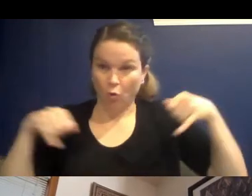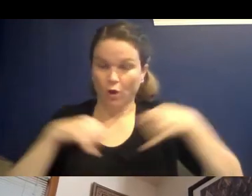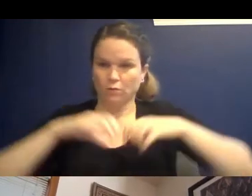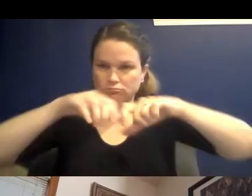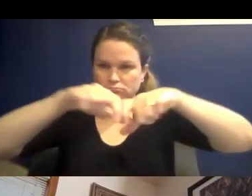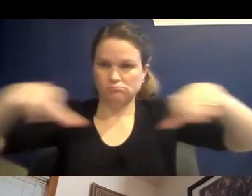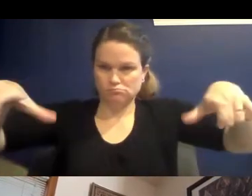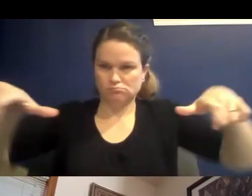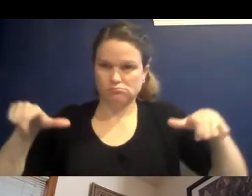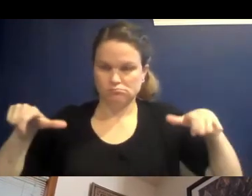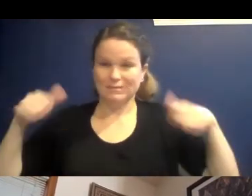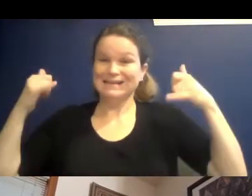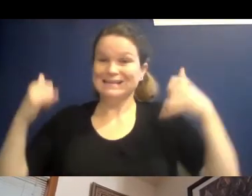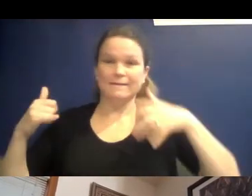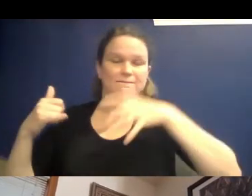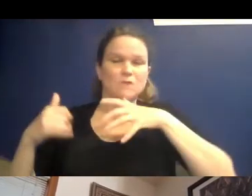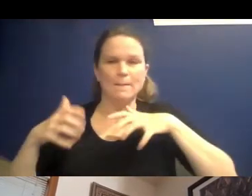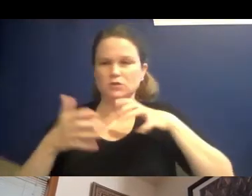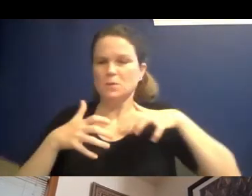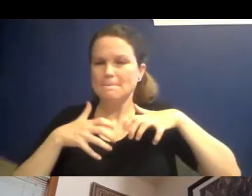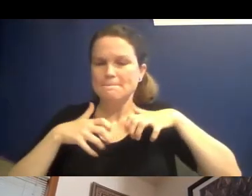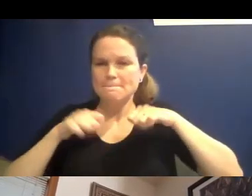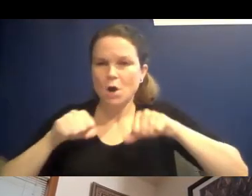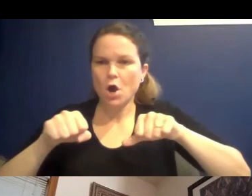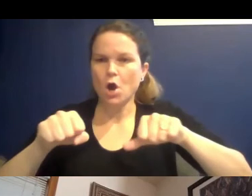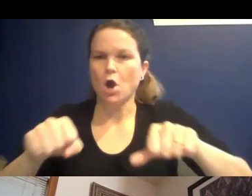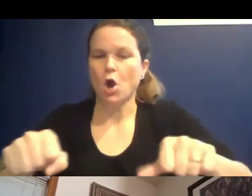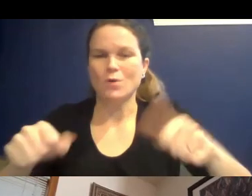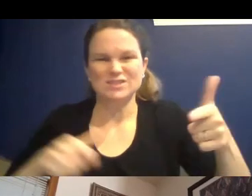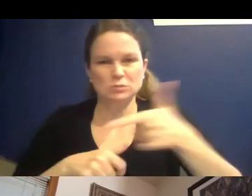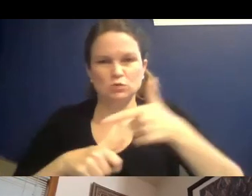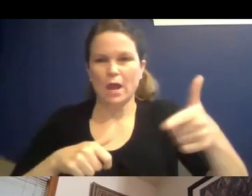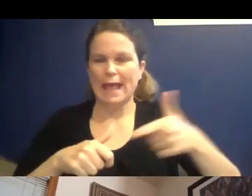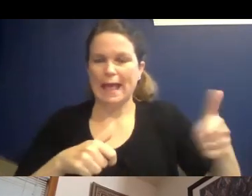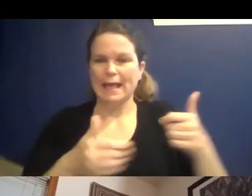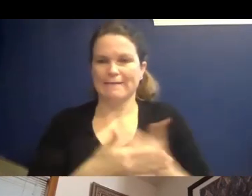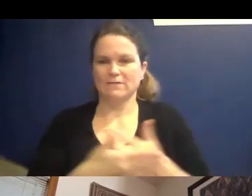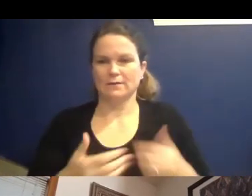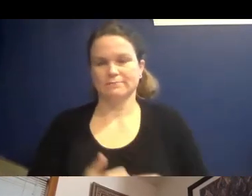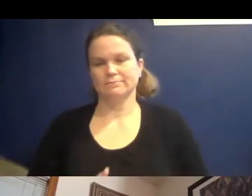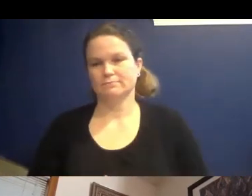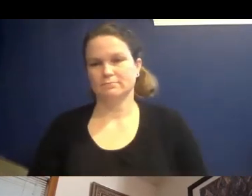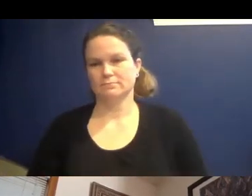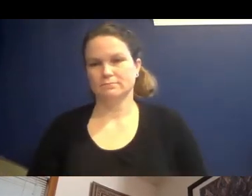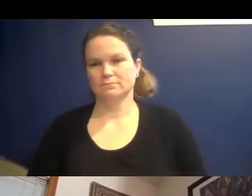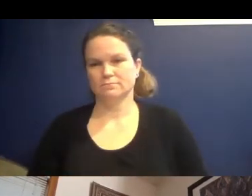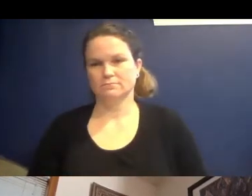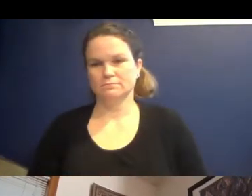farmers just mow everything flat and spray everything out so that they have a pure crop.